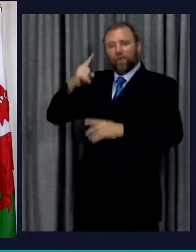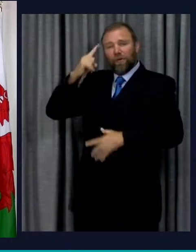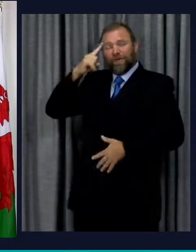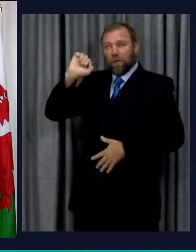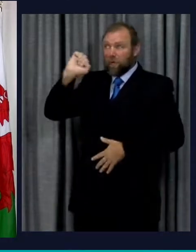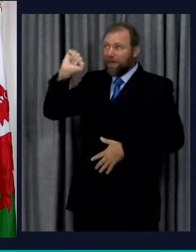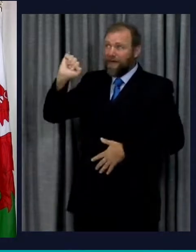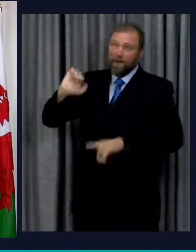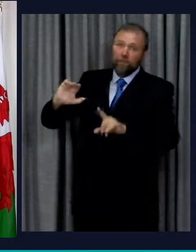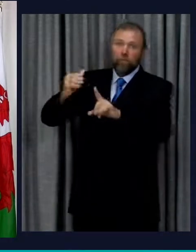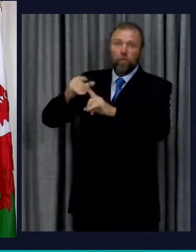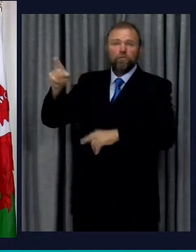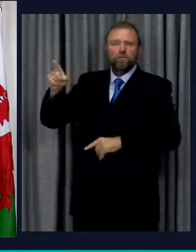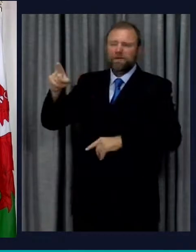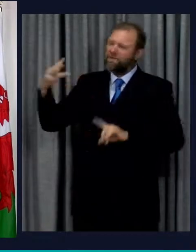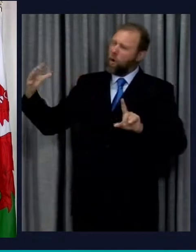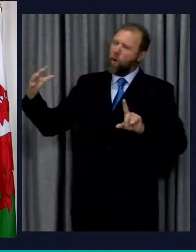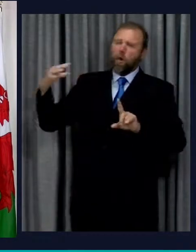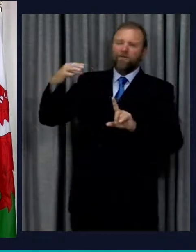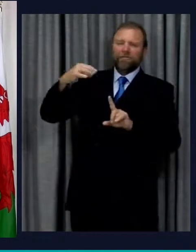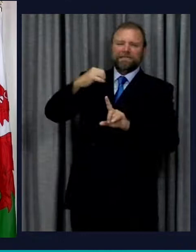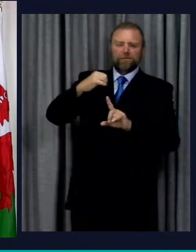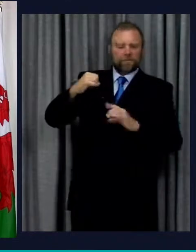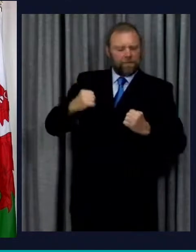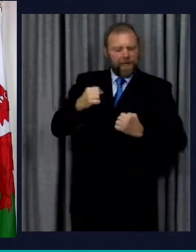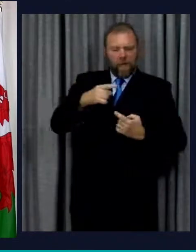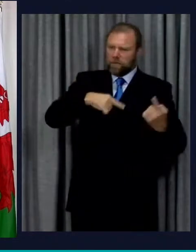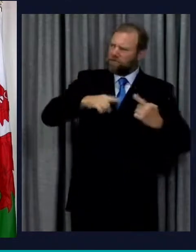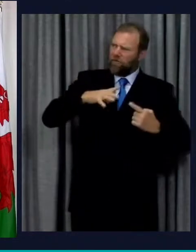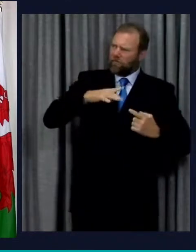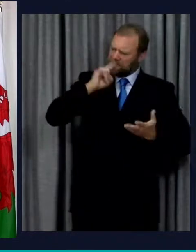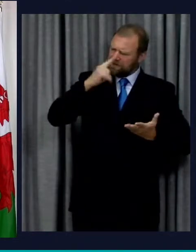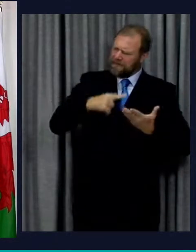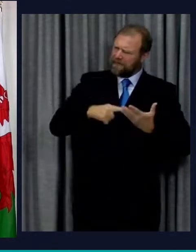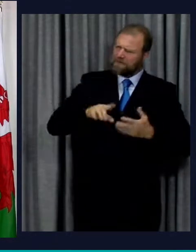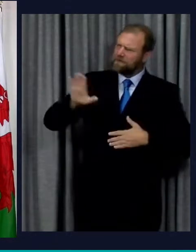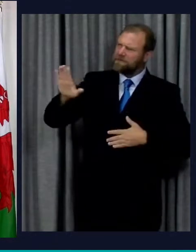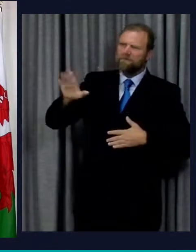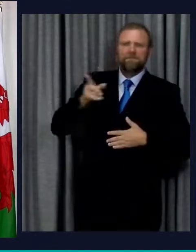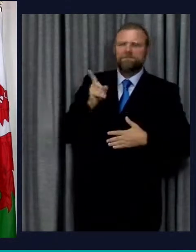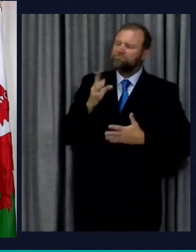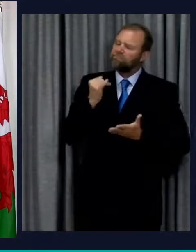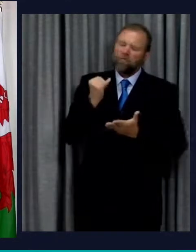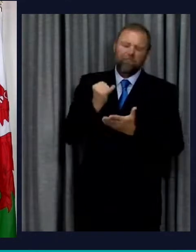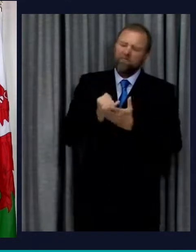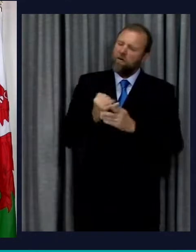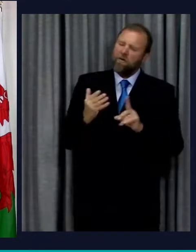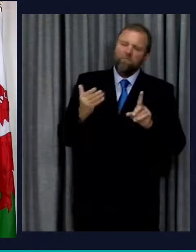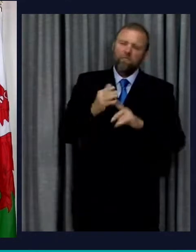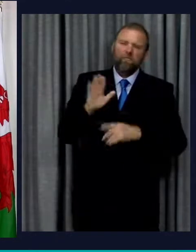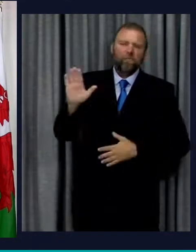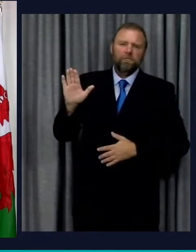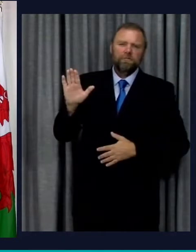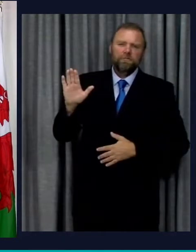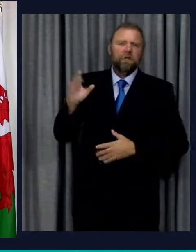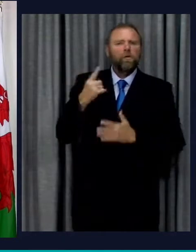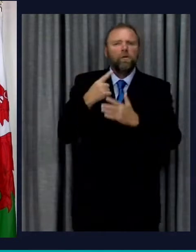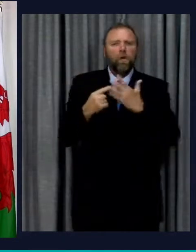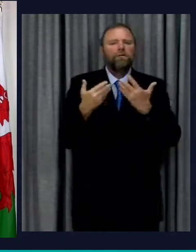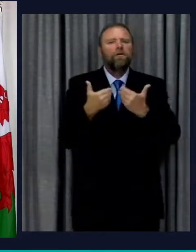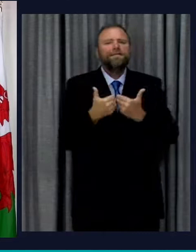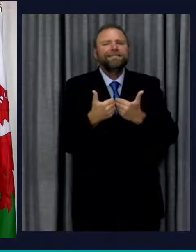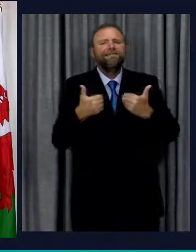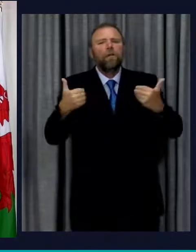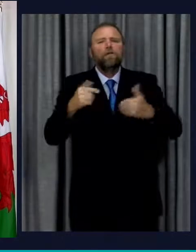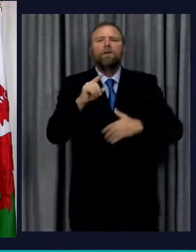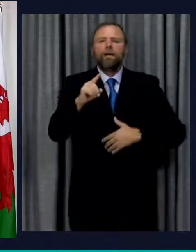Act, but overreaching into powers that the people of Wales have determined where they should sit is entirely the wrong approach, not just for devolution, but for the future of the Union,